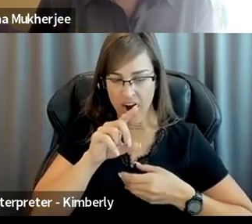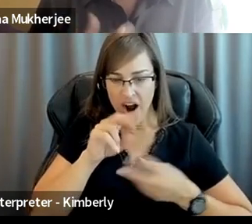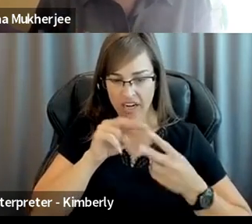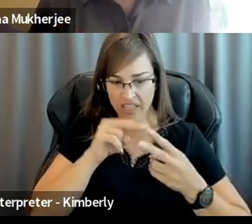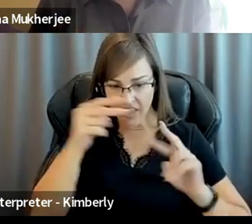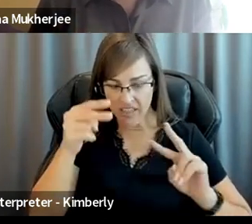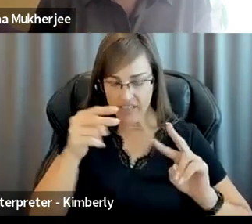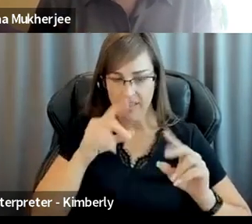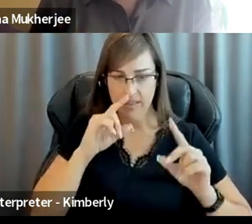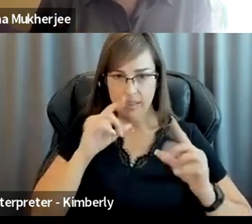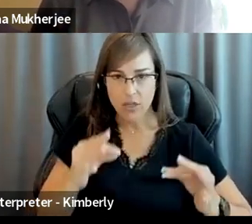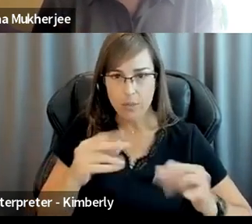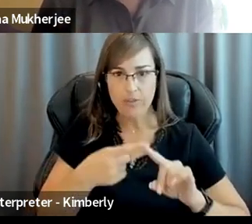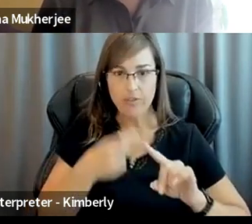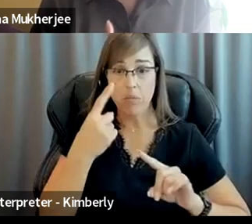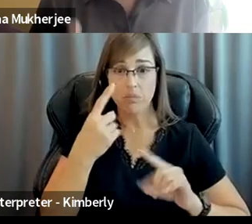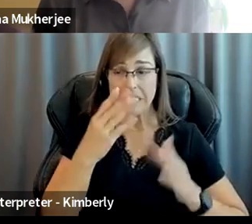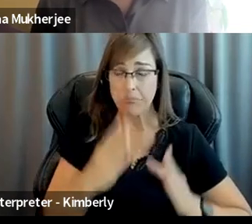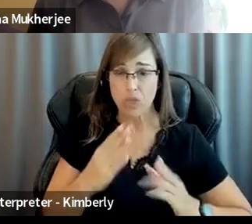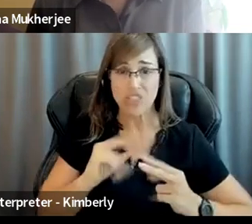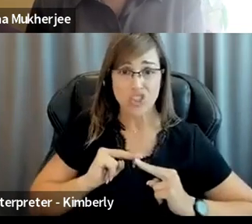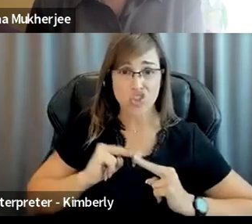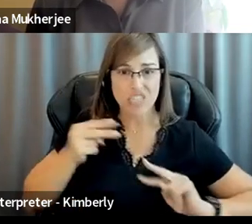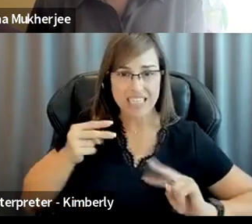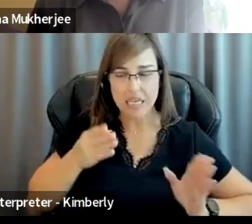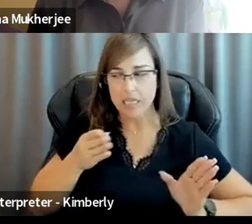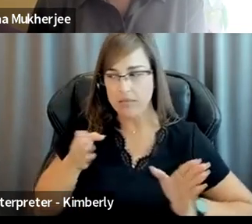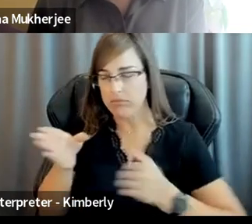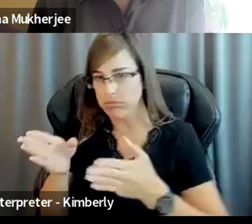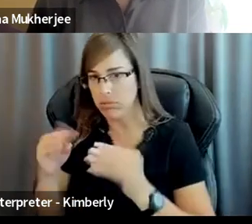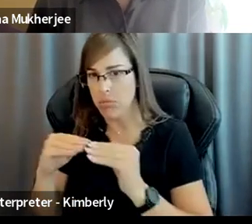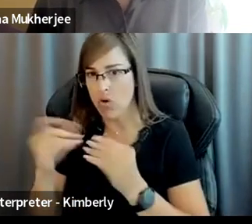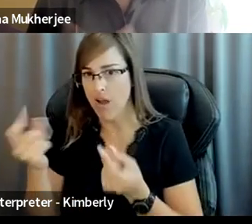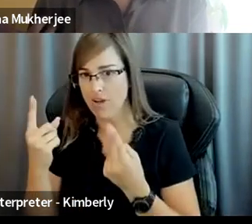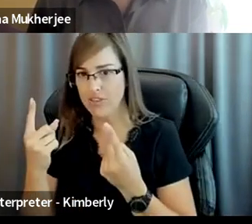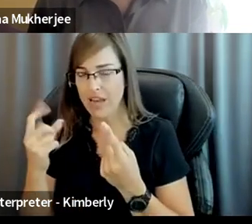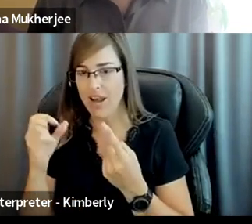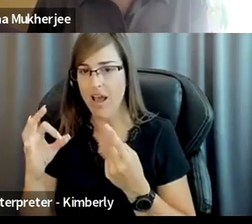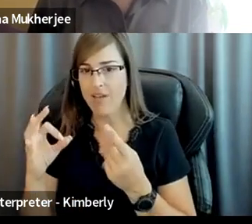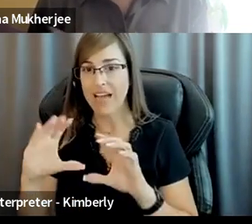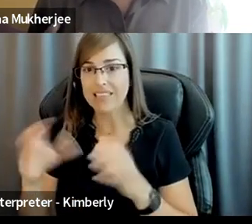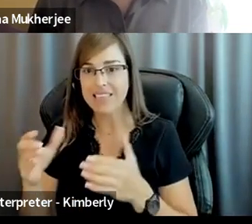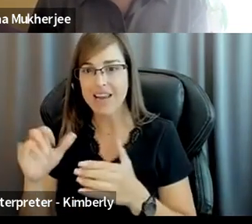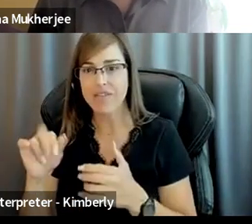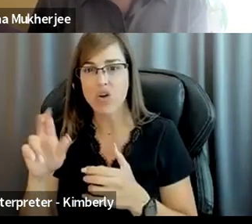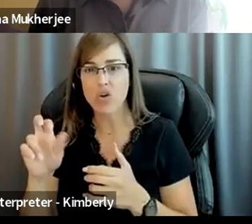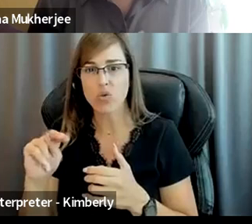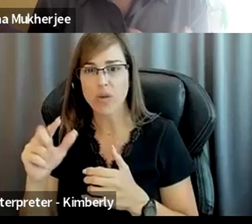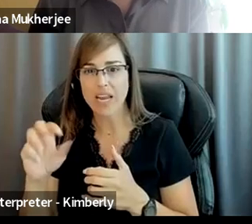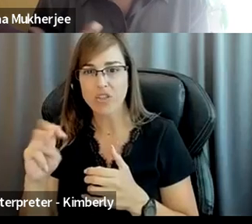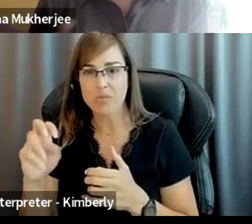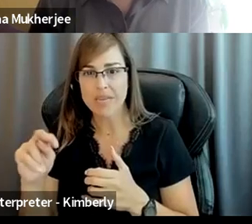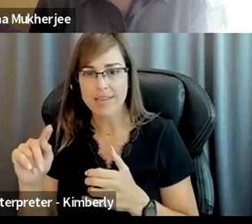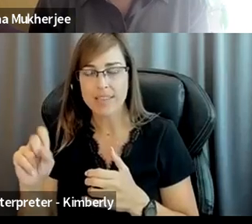geneticized and determined by one's genes, and kind of shifting more to understanding it as a set of arrangements, as a set of contexts that